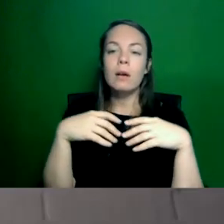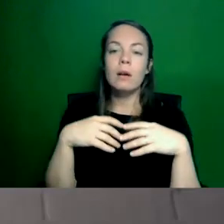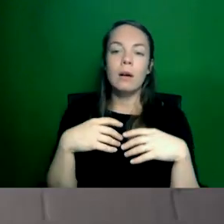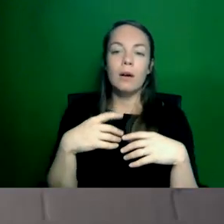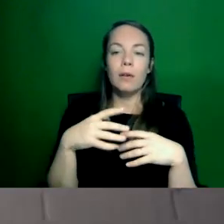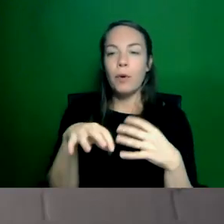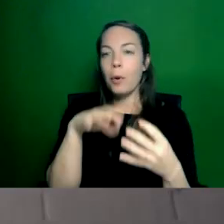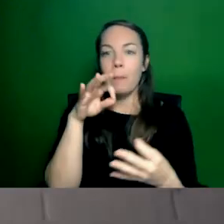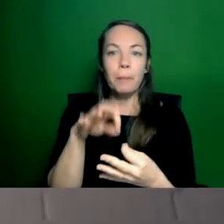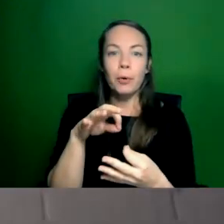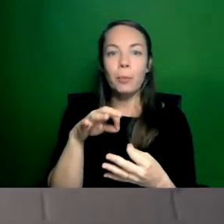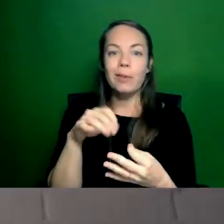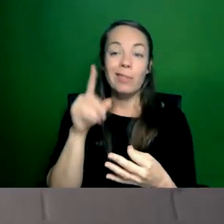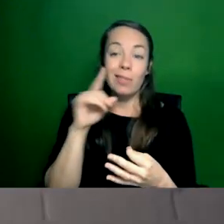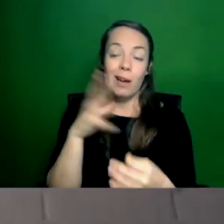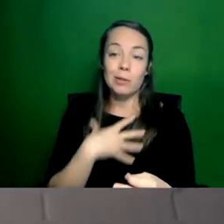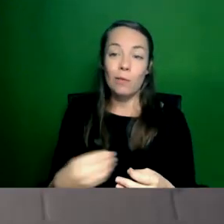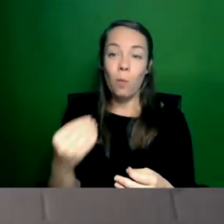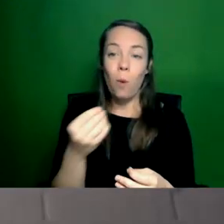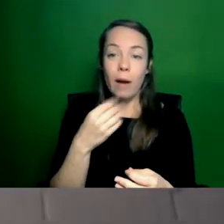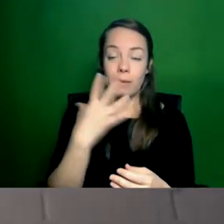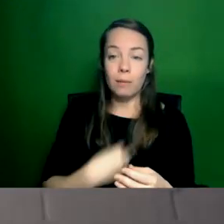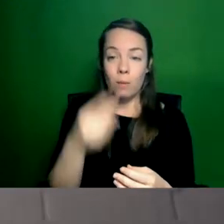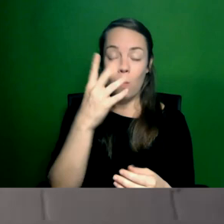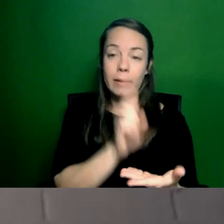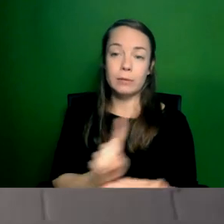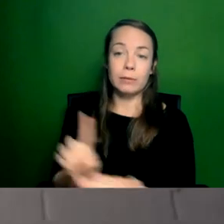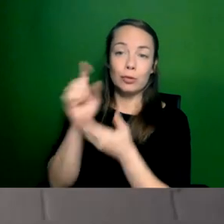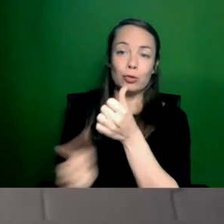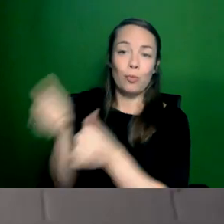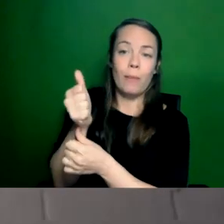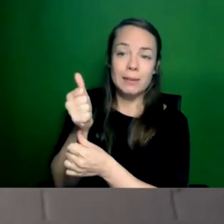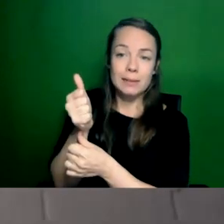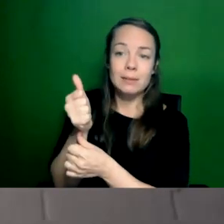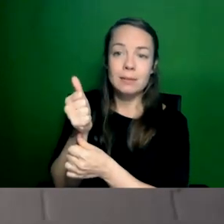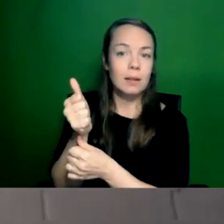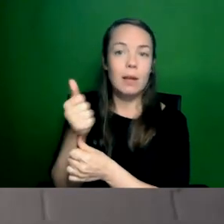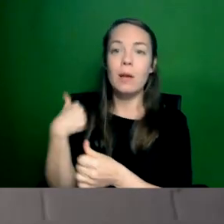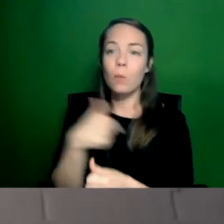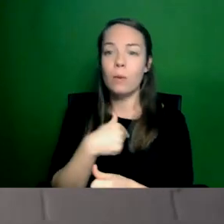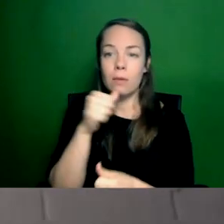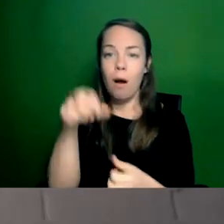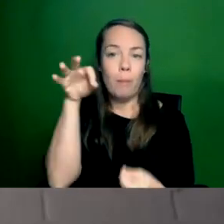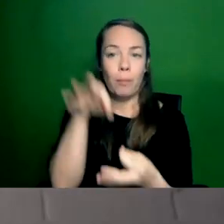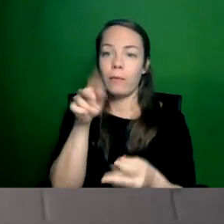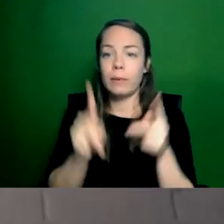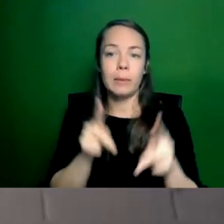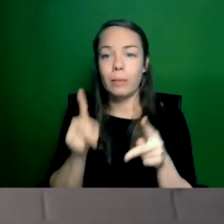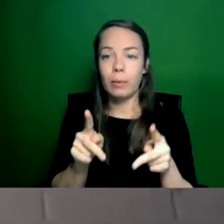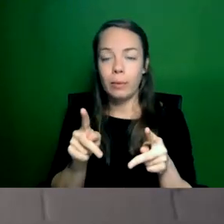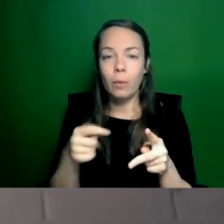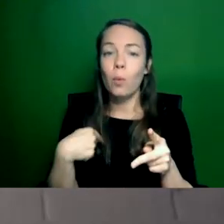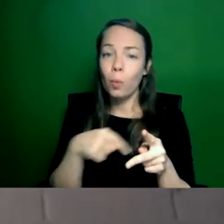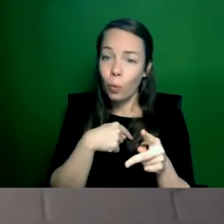a tenet of white supremacy, is this perfectionism idea. And we are not perfect people. We're all falling